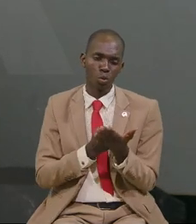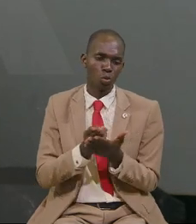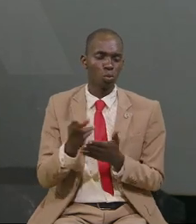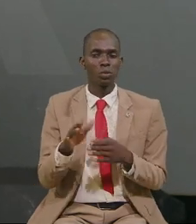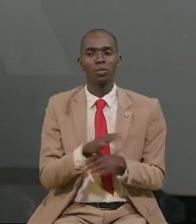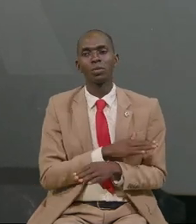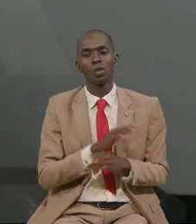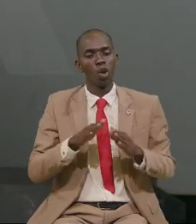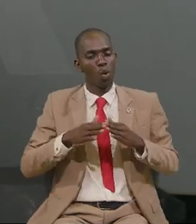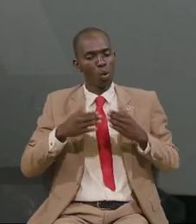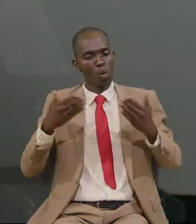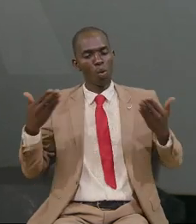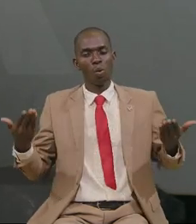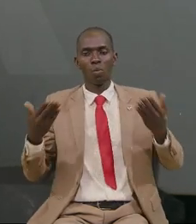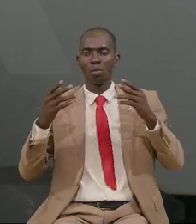transparent,